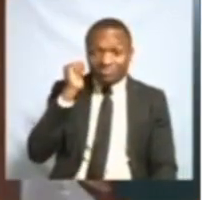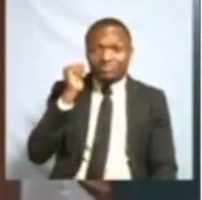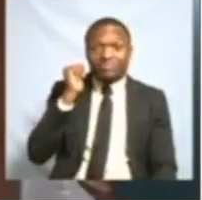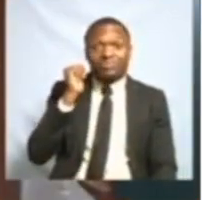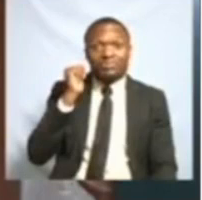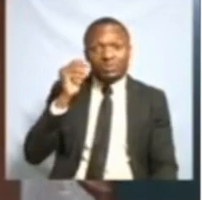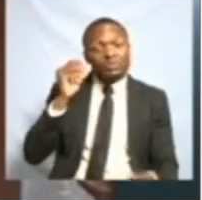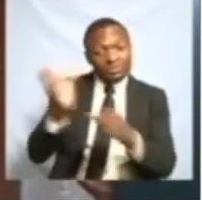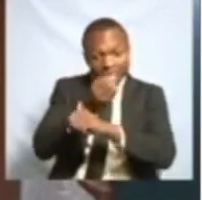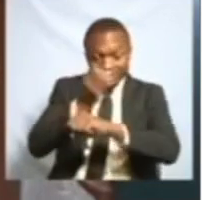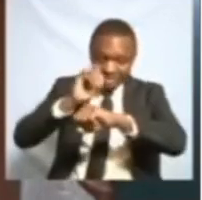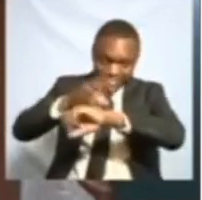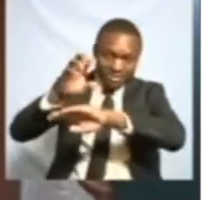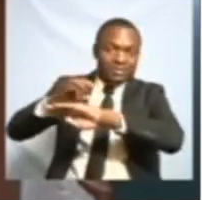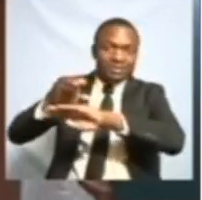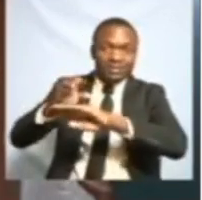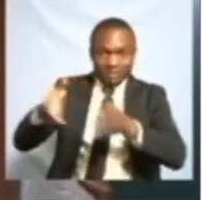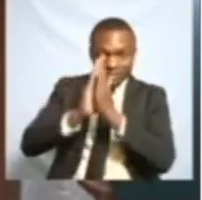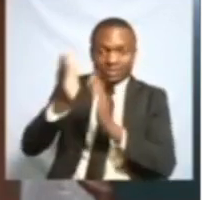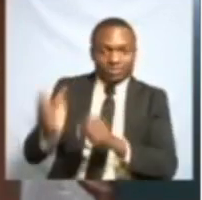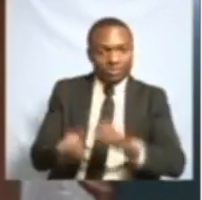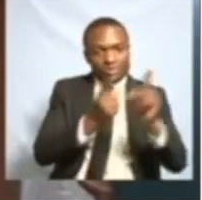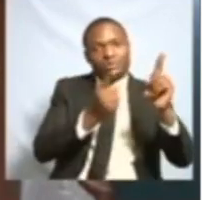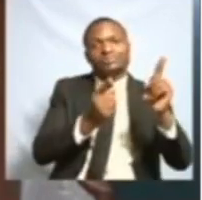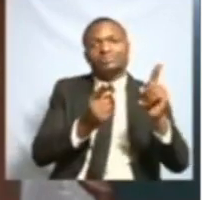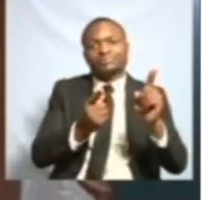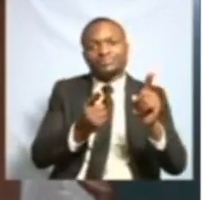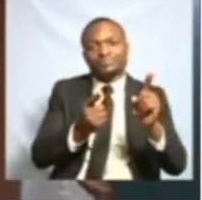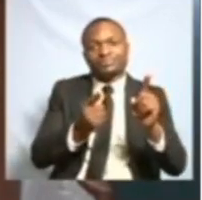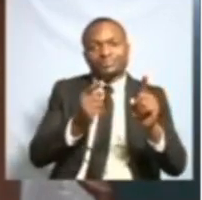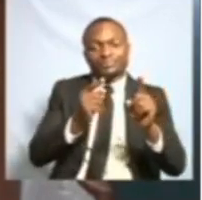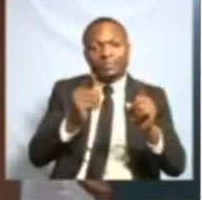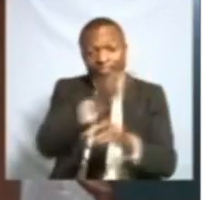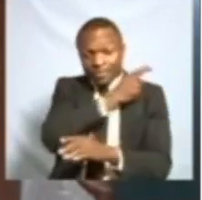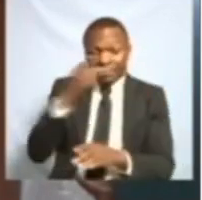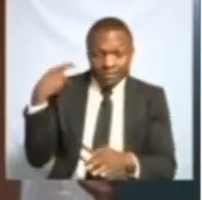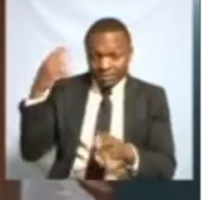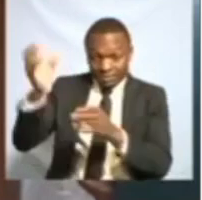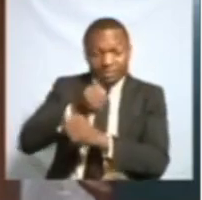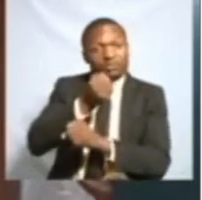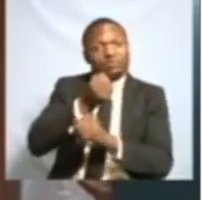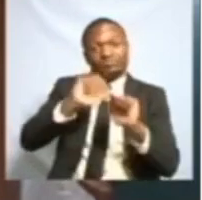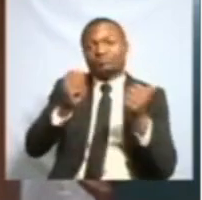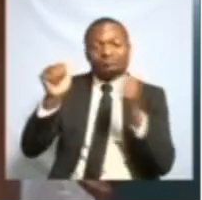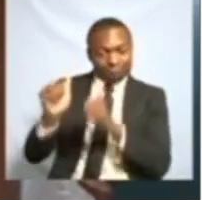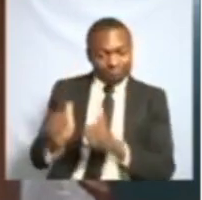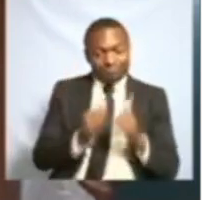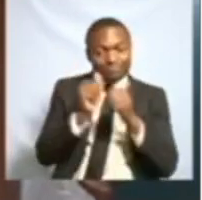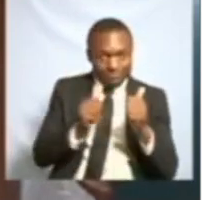Since you have refused to take my advice, I order you to leave the House. The National Assembly will take appropriate